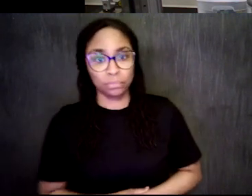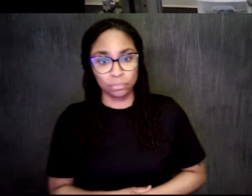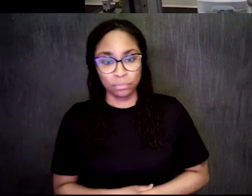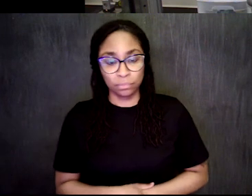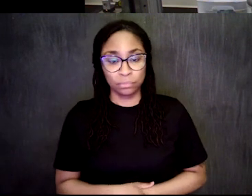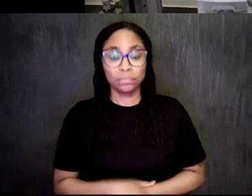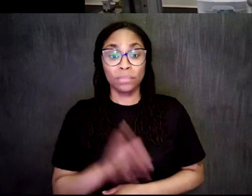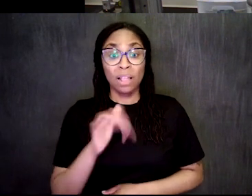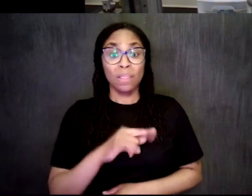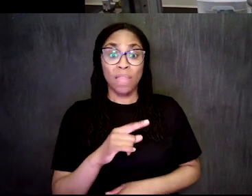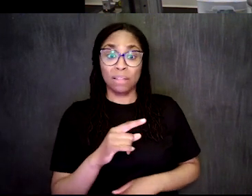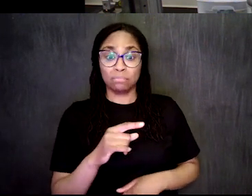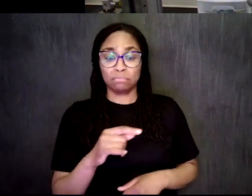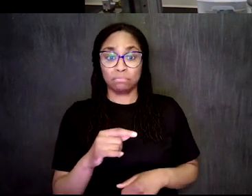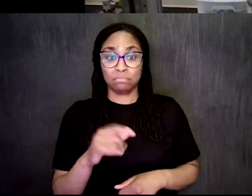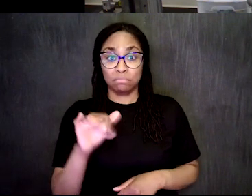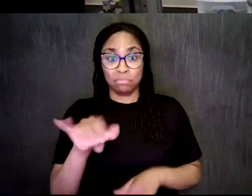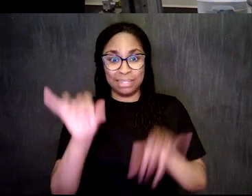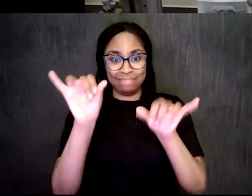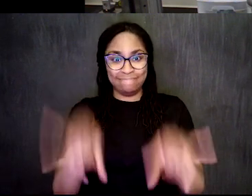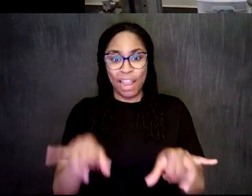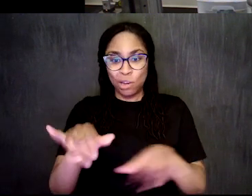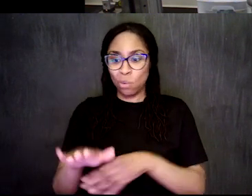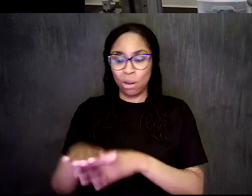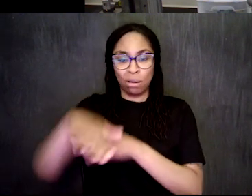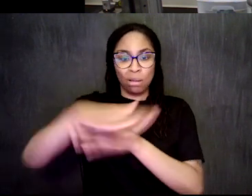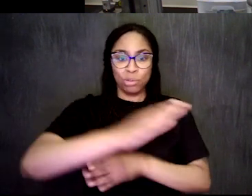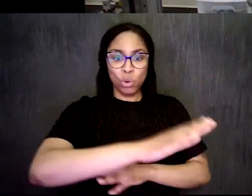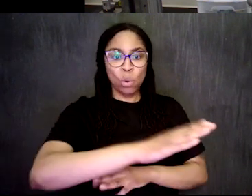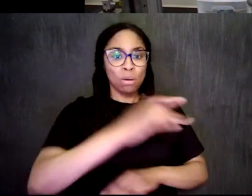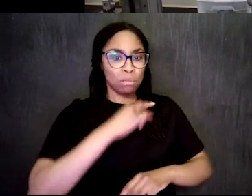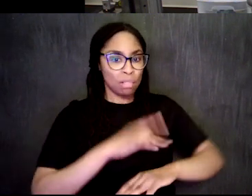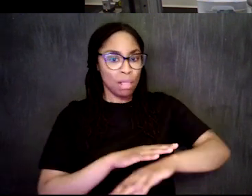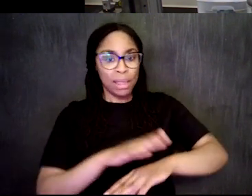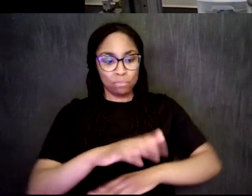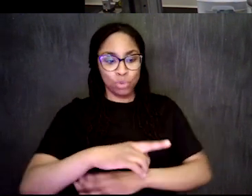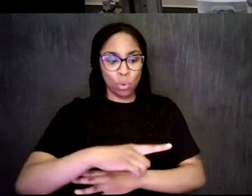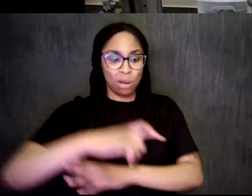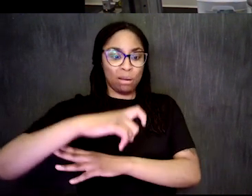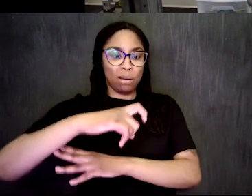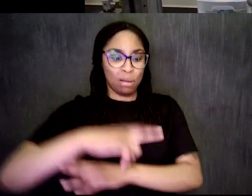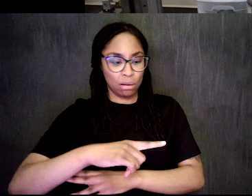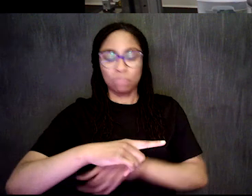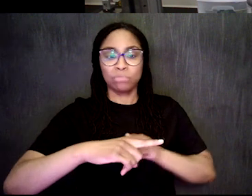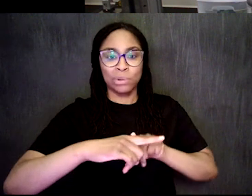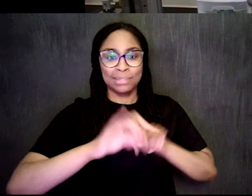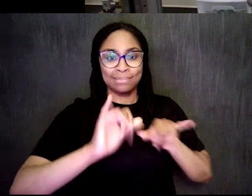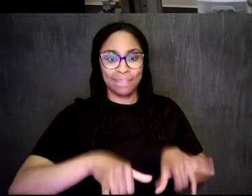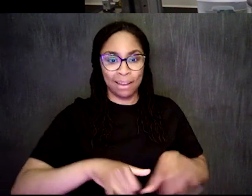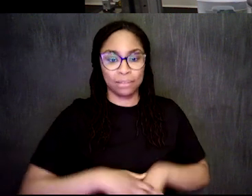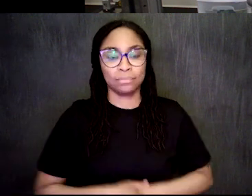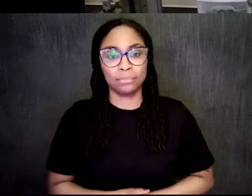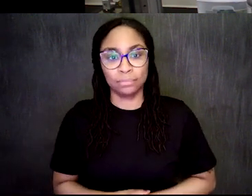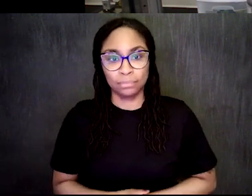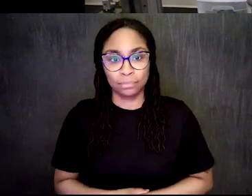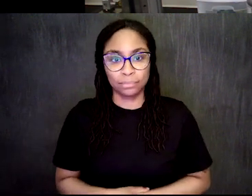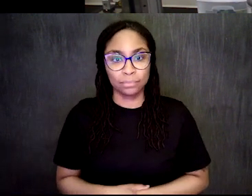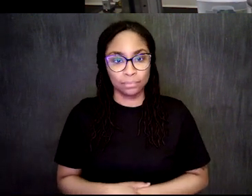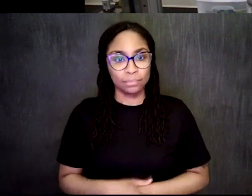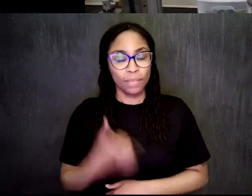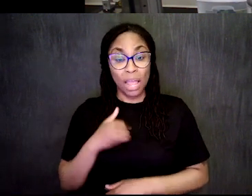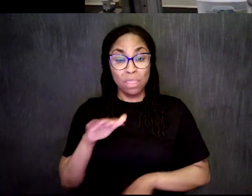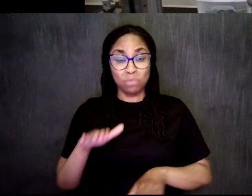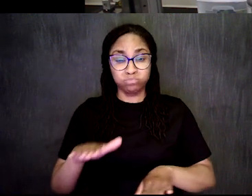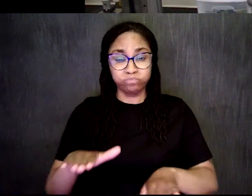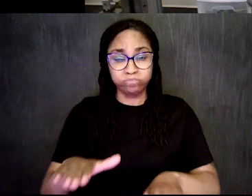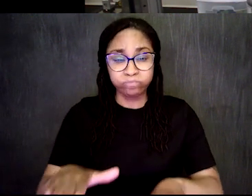ceiling. Try to keep the back of your knees pushed down the whole time. All right, we're gonna go 5 repetitions, and I want you